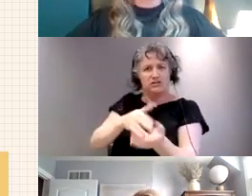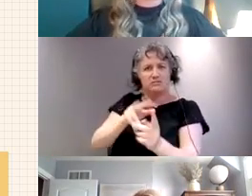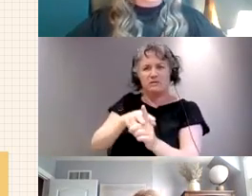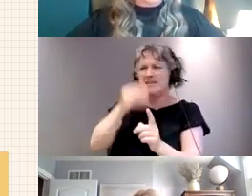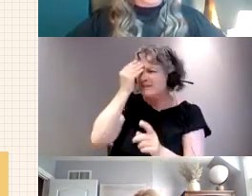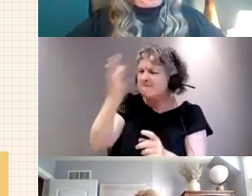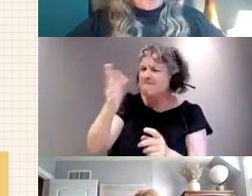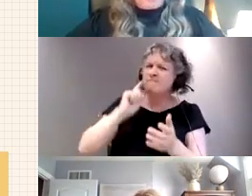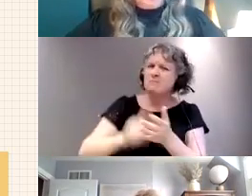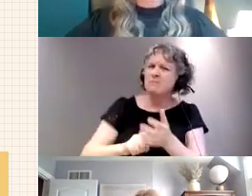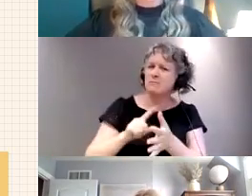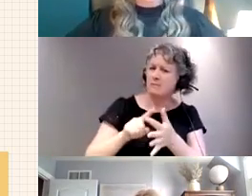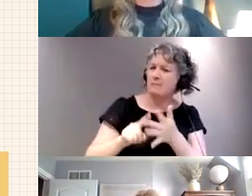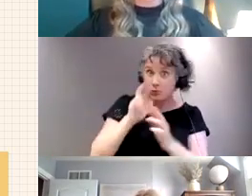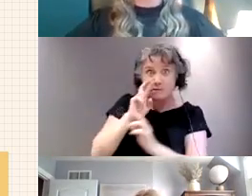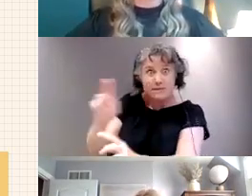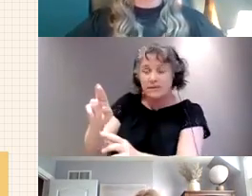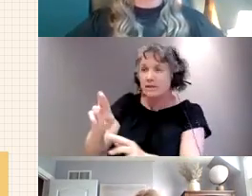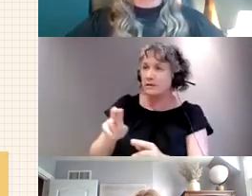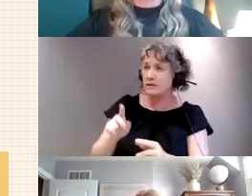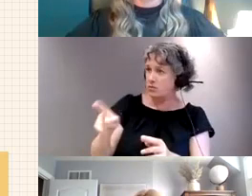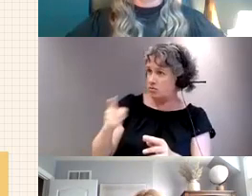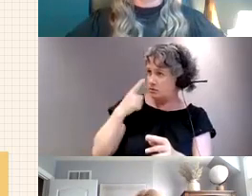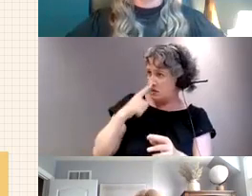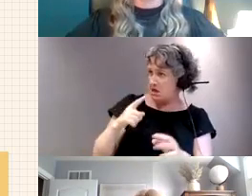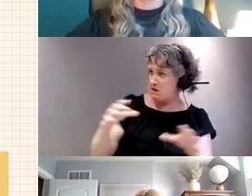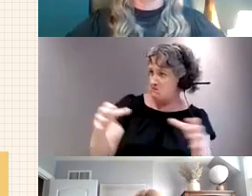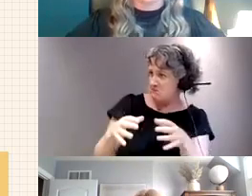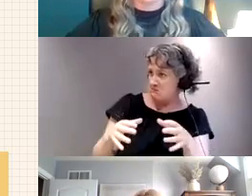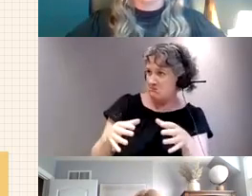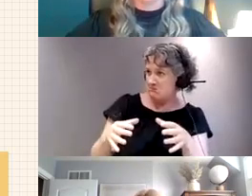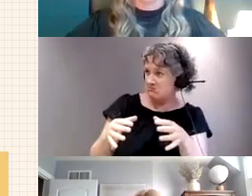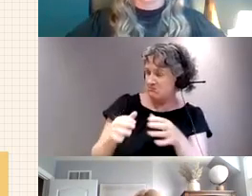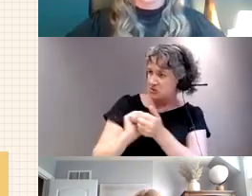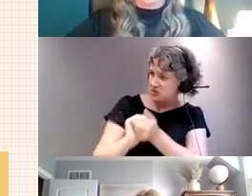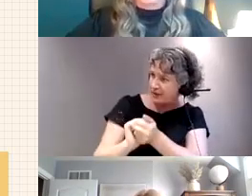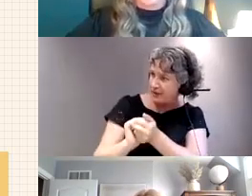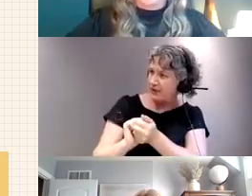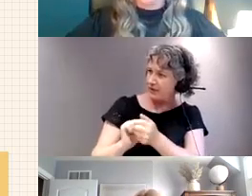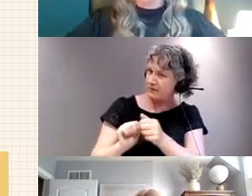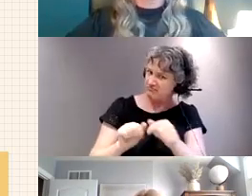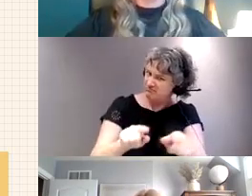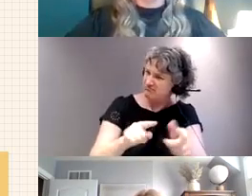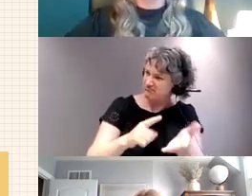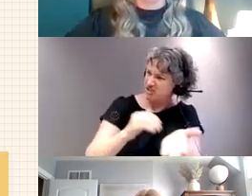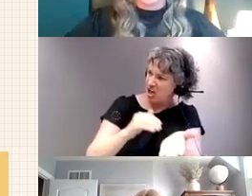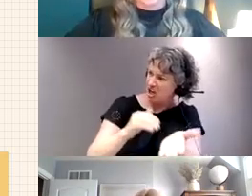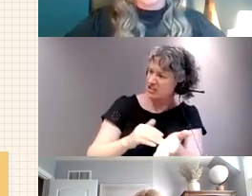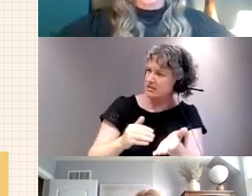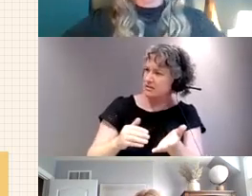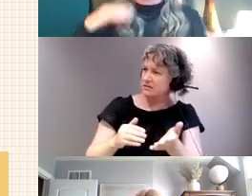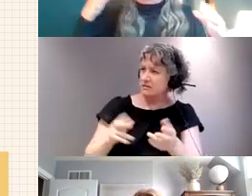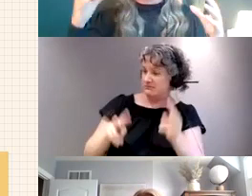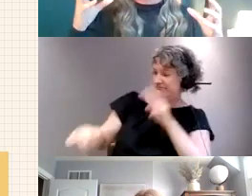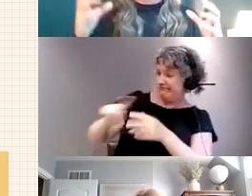things respectfully? Would you be okay if we kind of jointly made a decision and talked to your doctor about some of these things that I'm seeing that you may be